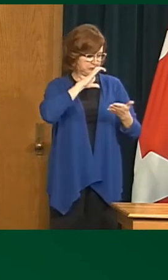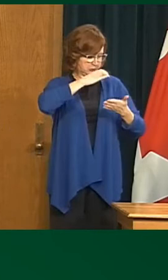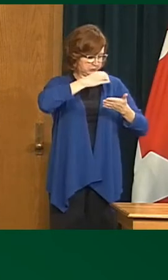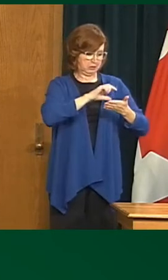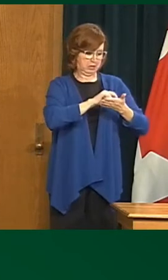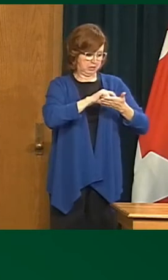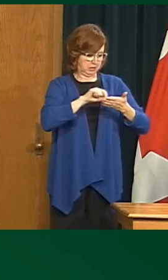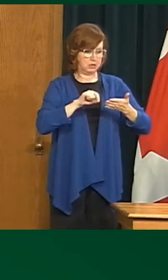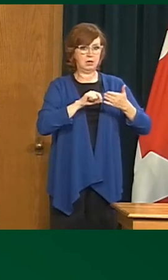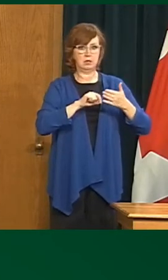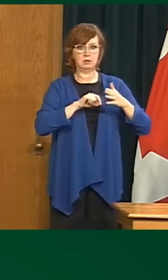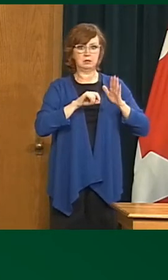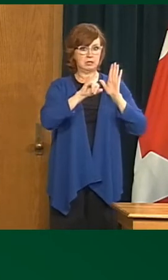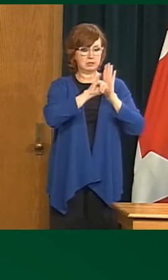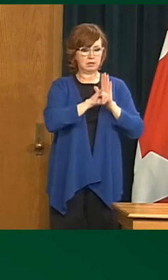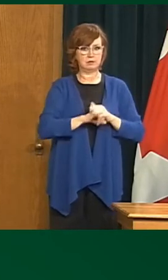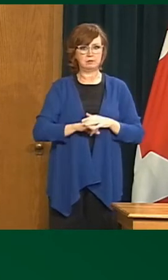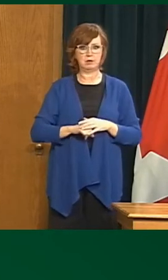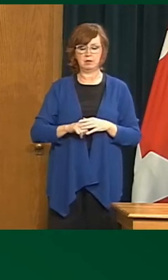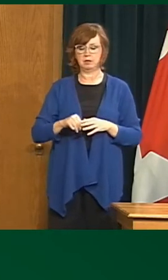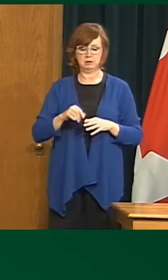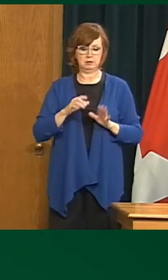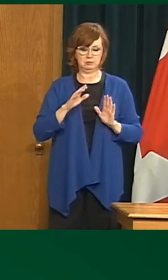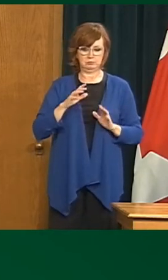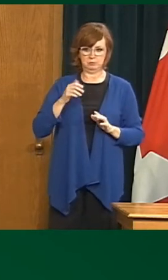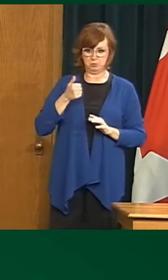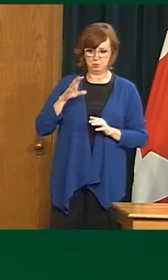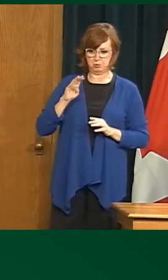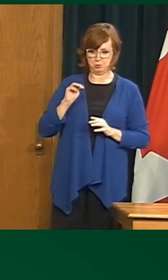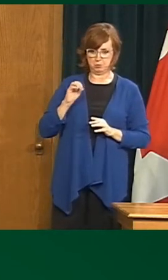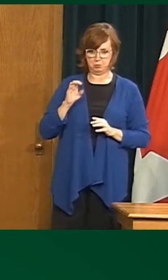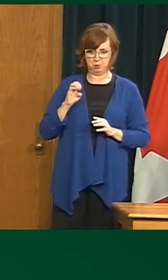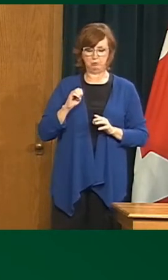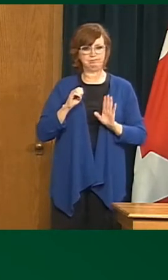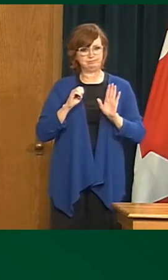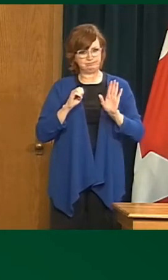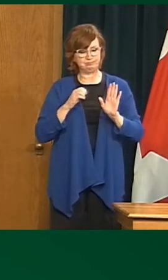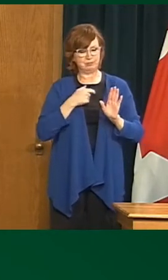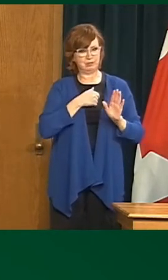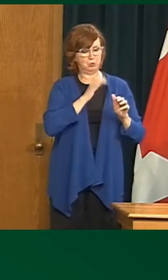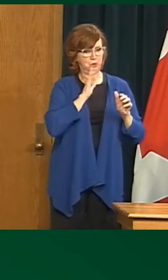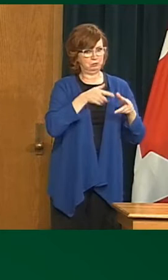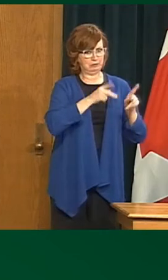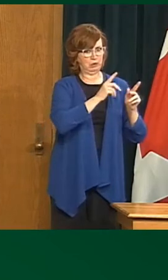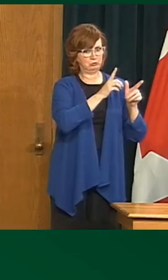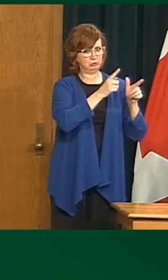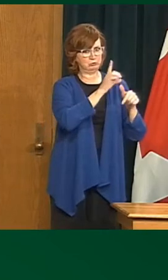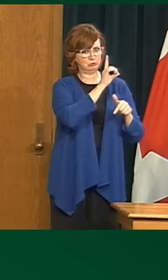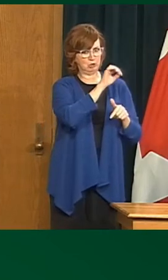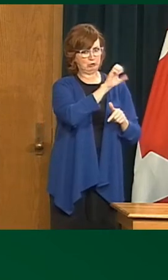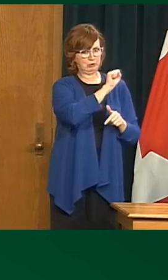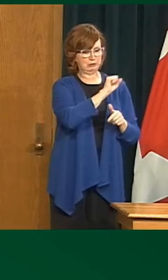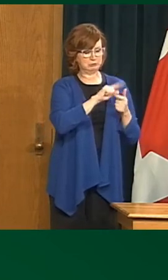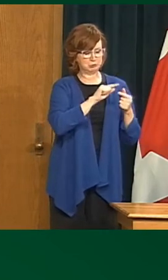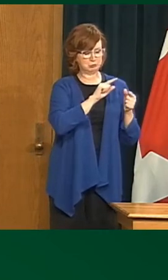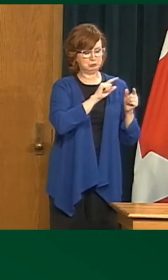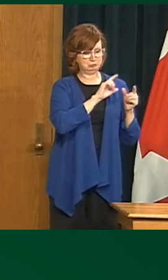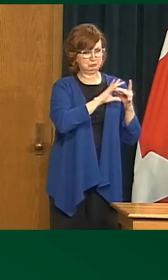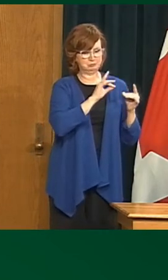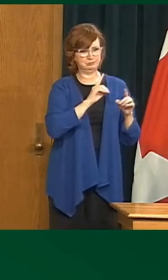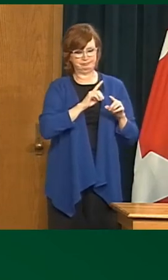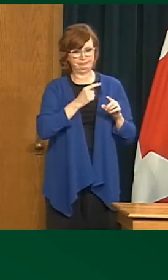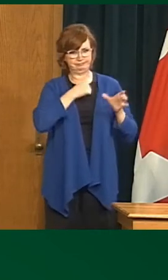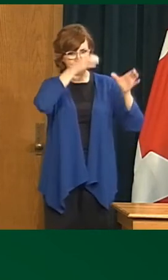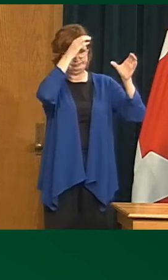are most certainly, I think, very important as we look forward to the months ahead and years ahead in how